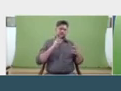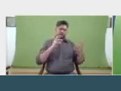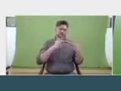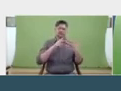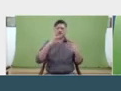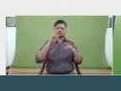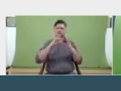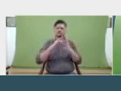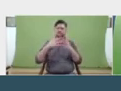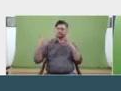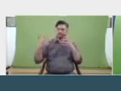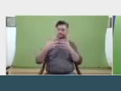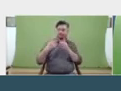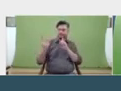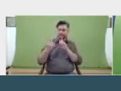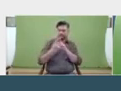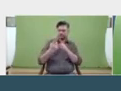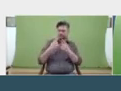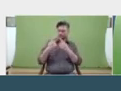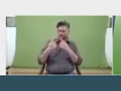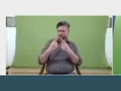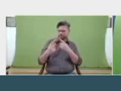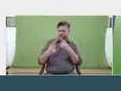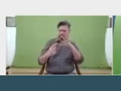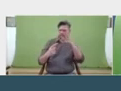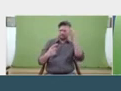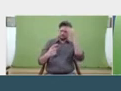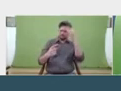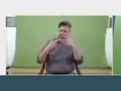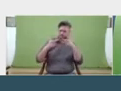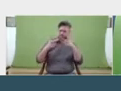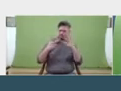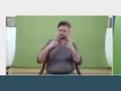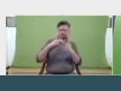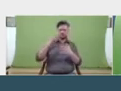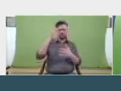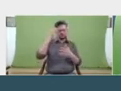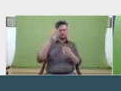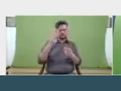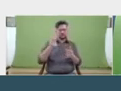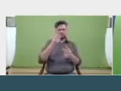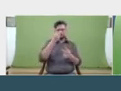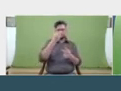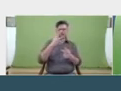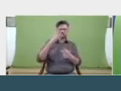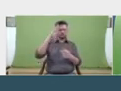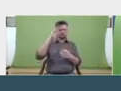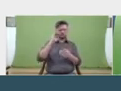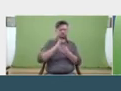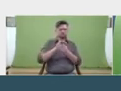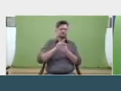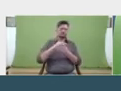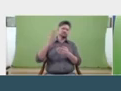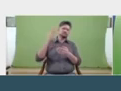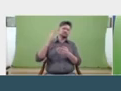the differences and keep those differences in the mind while signing with a person with a certain background of a certain variety